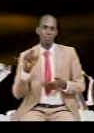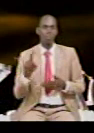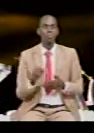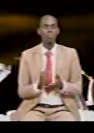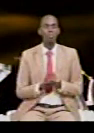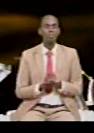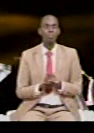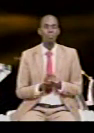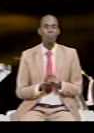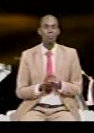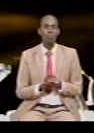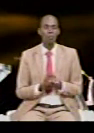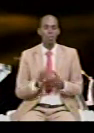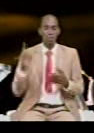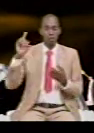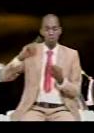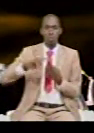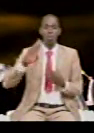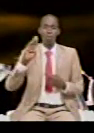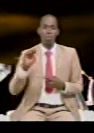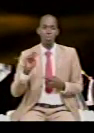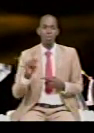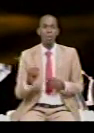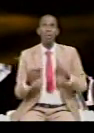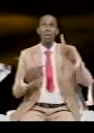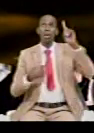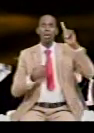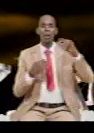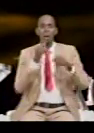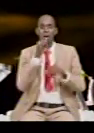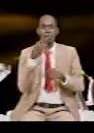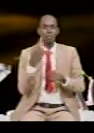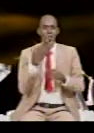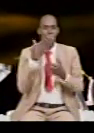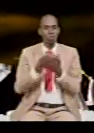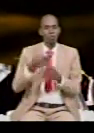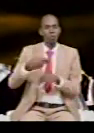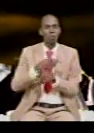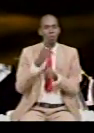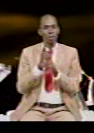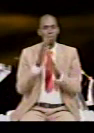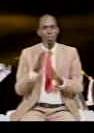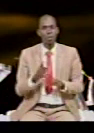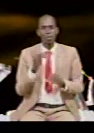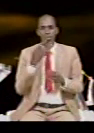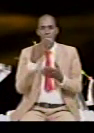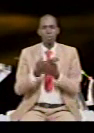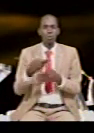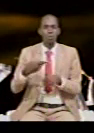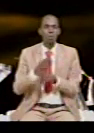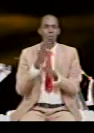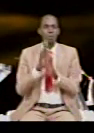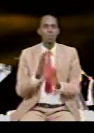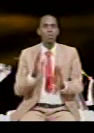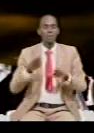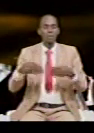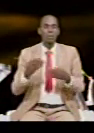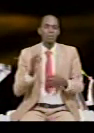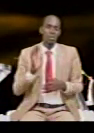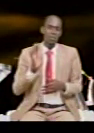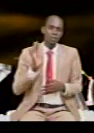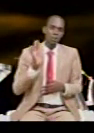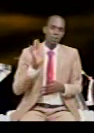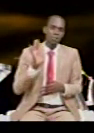11 down to 14. I am the good shepherd. The good shepherd giveth his life for the